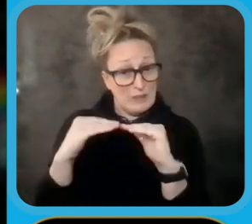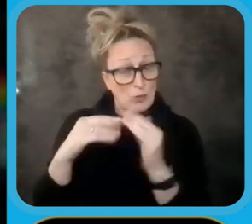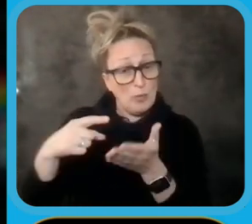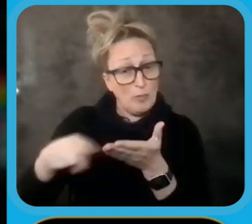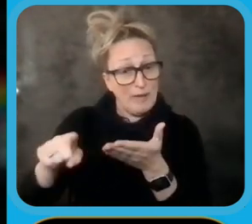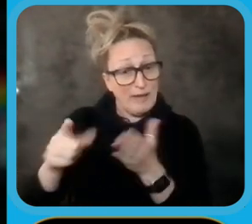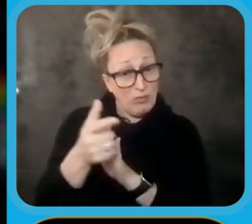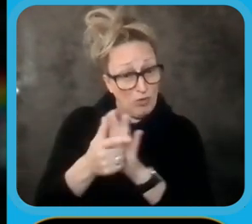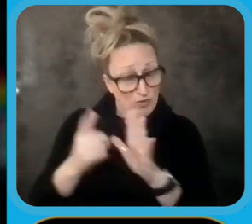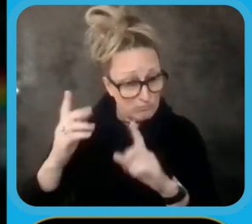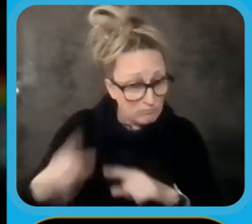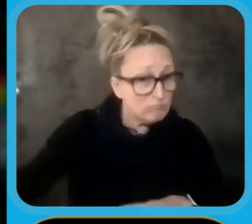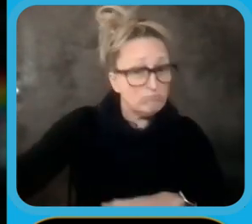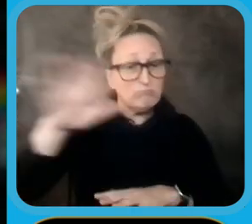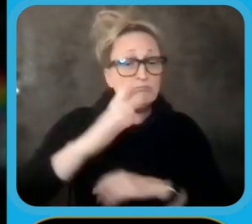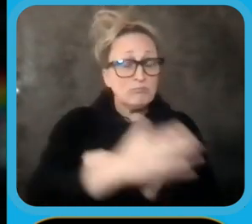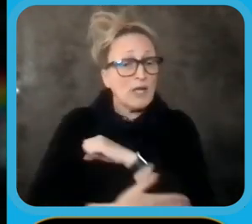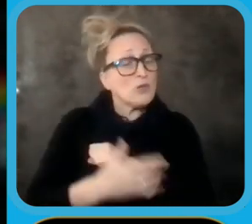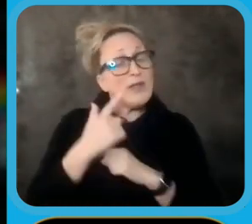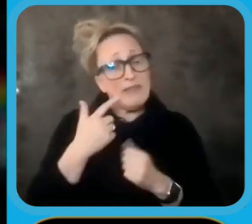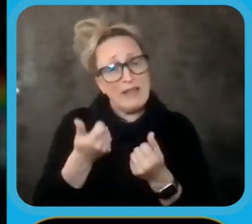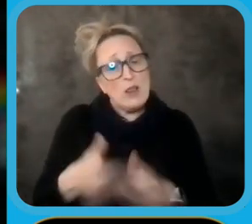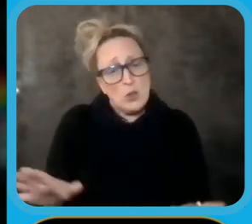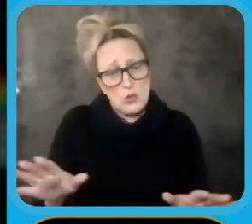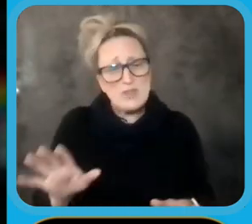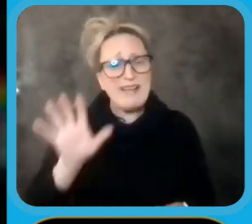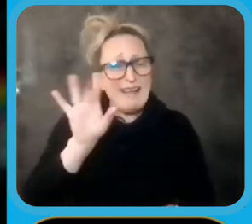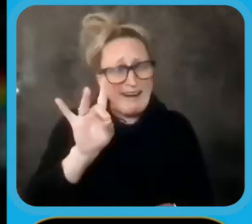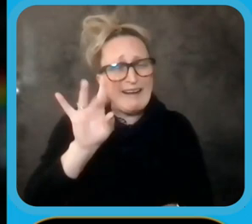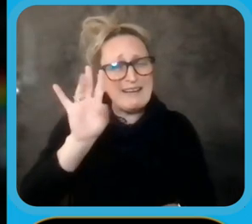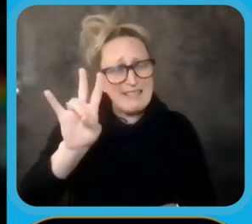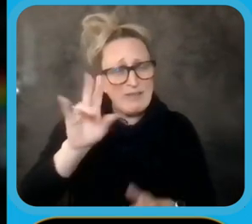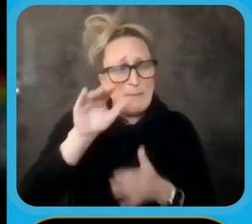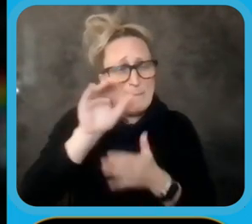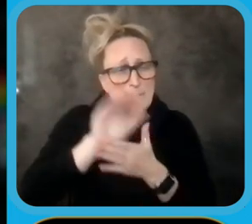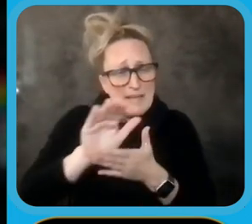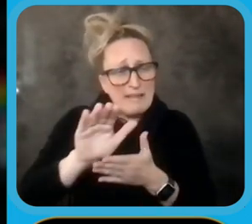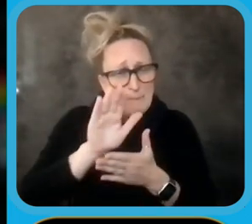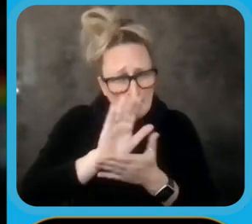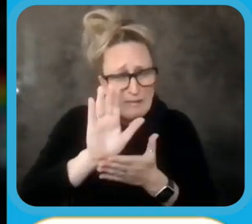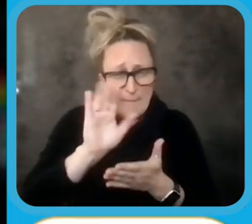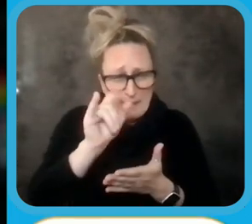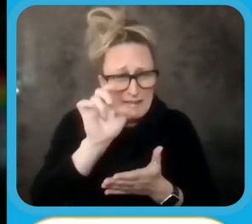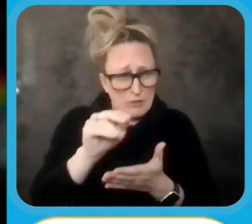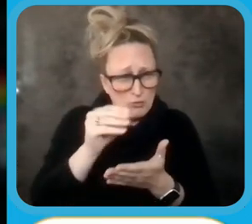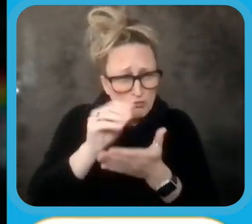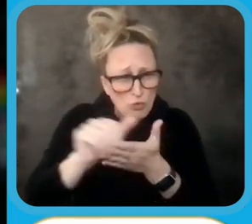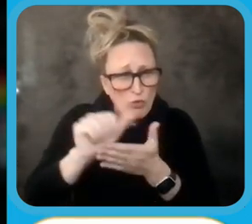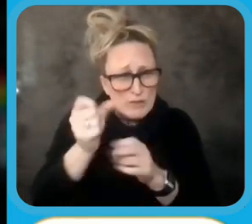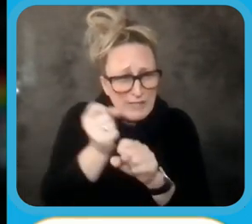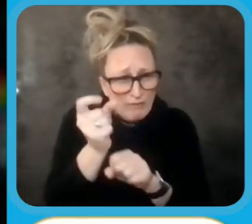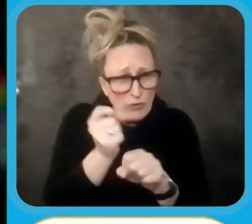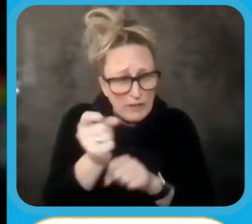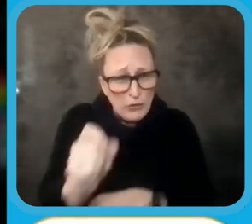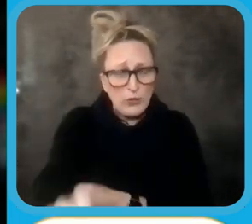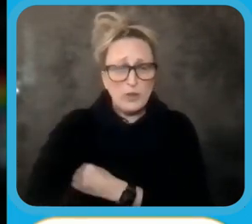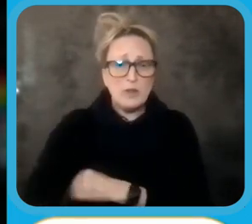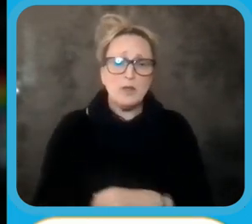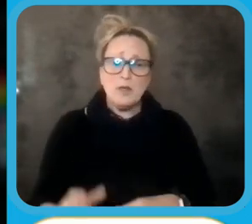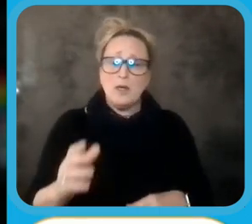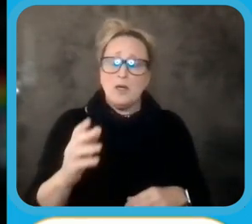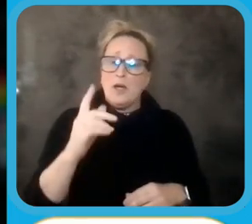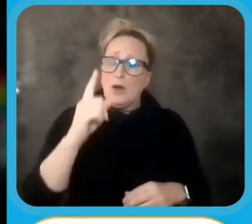country, women still lose a combined $87 billion a year. Let that sink